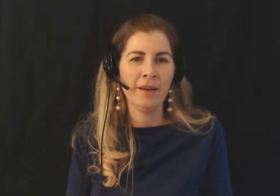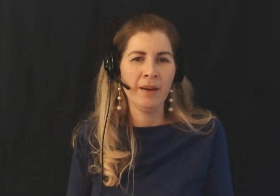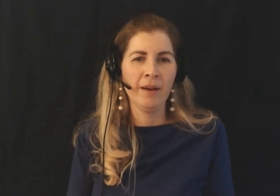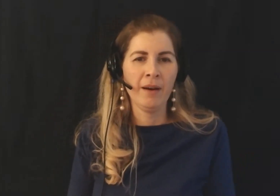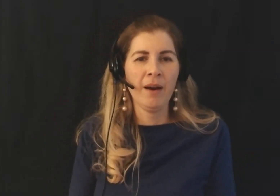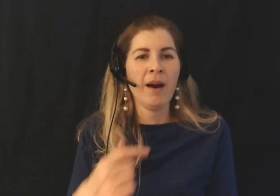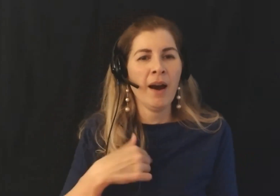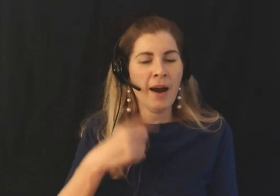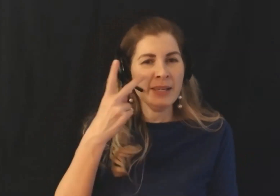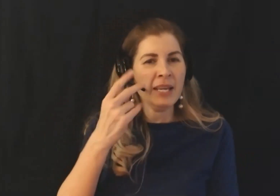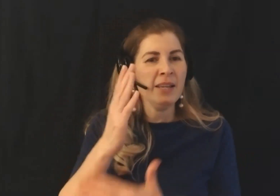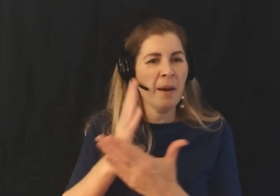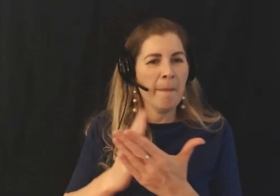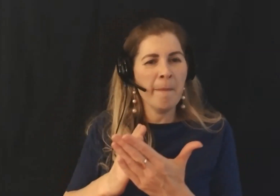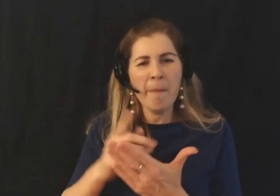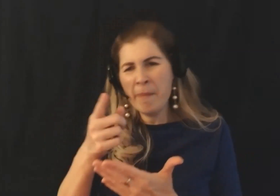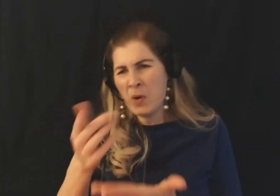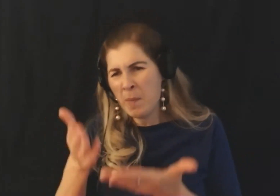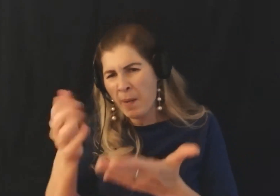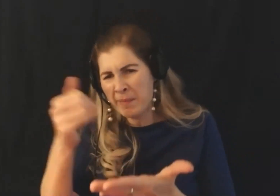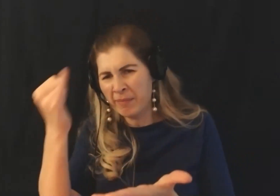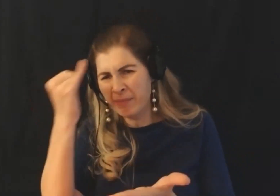people brought up some other things.